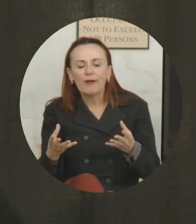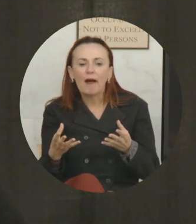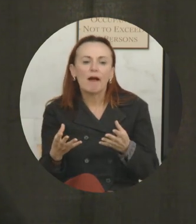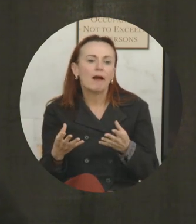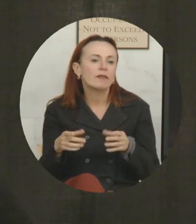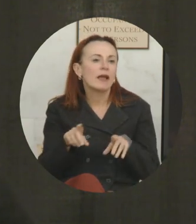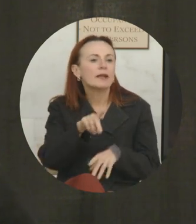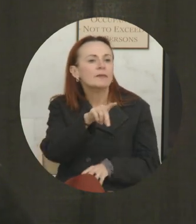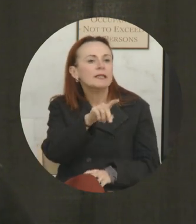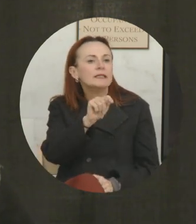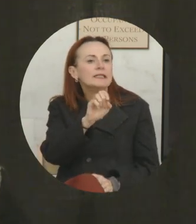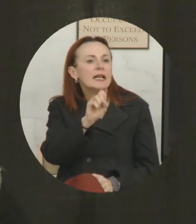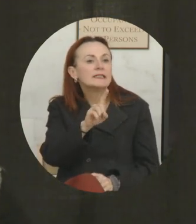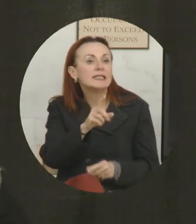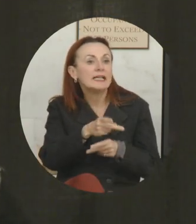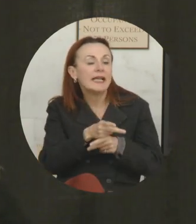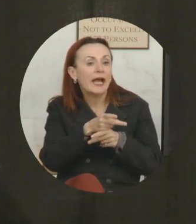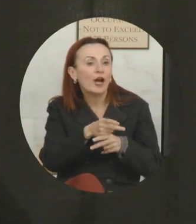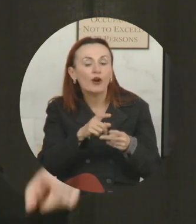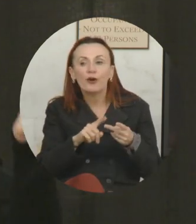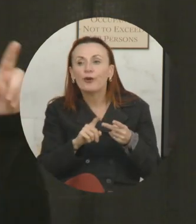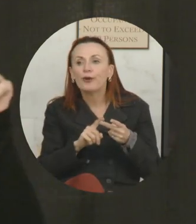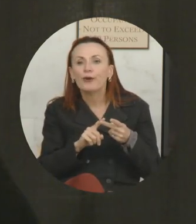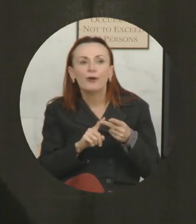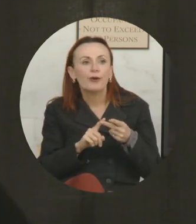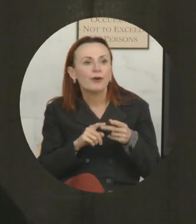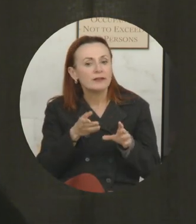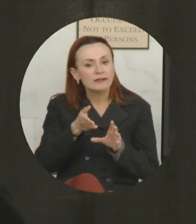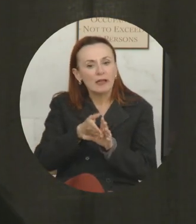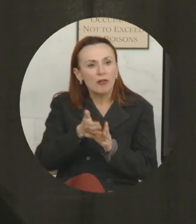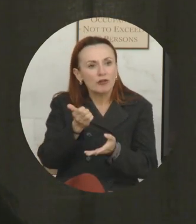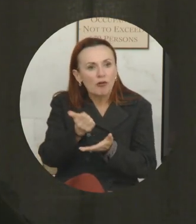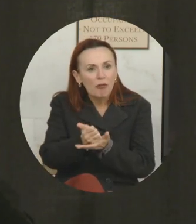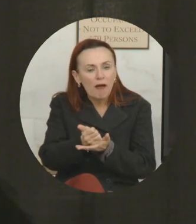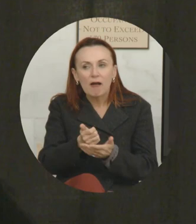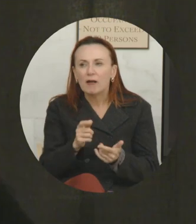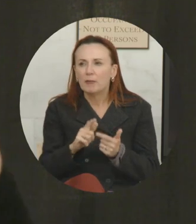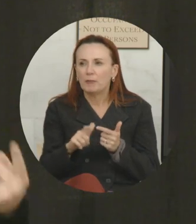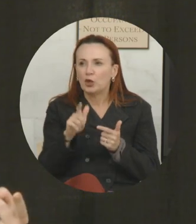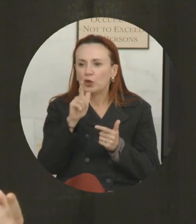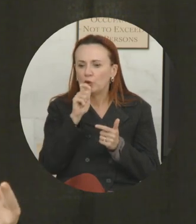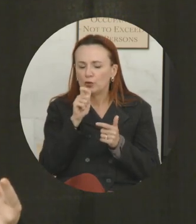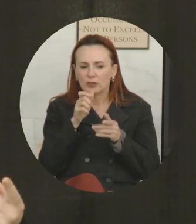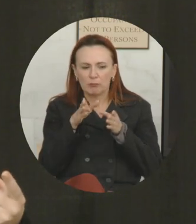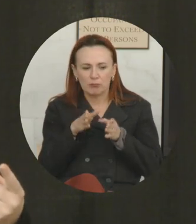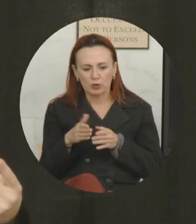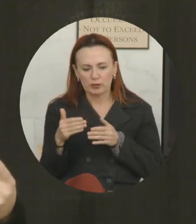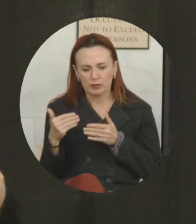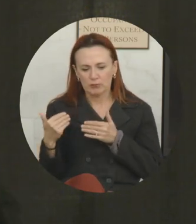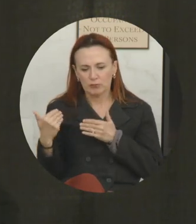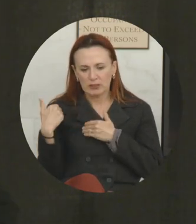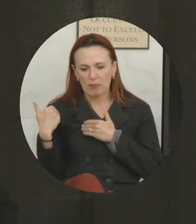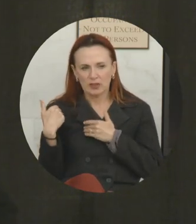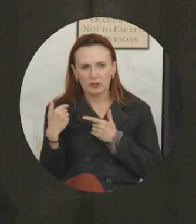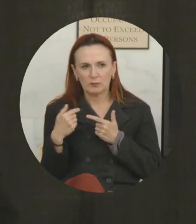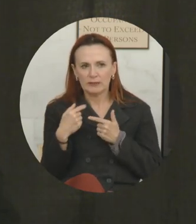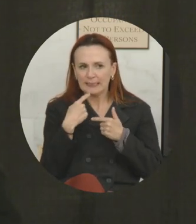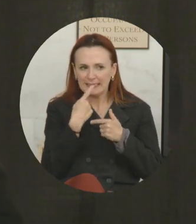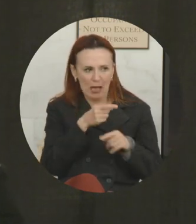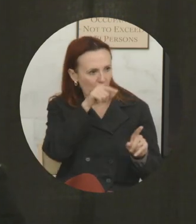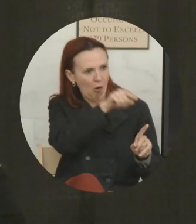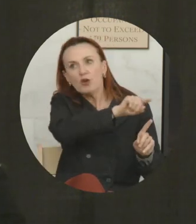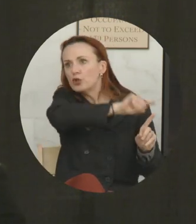PTSD care, but who's the person in that office who can say, go? Who's the